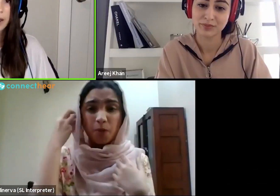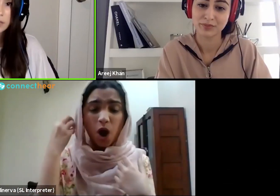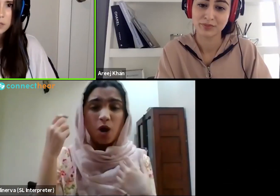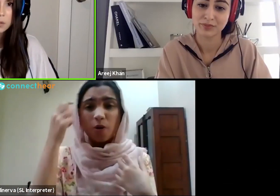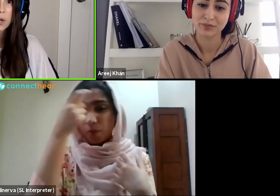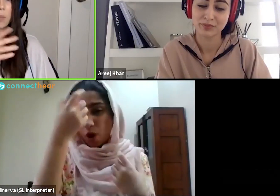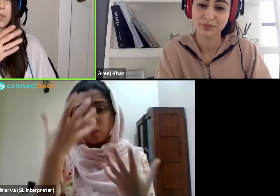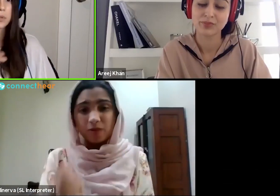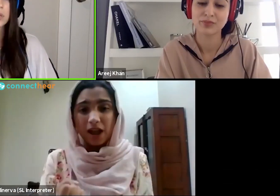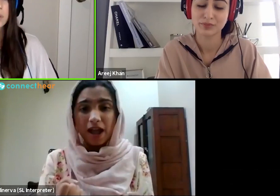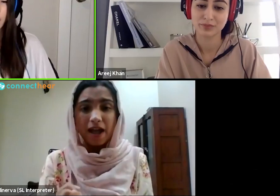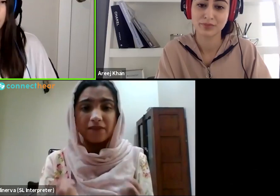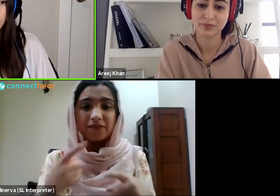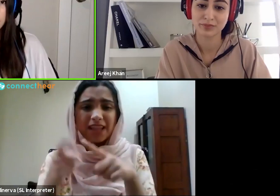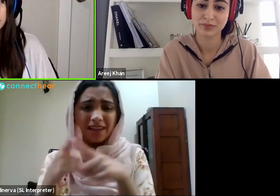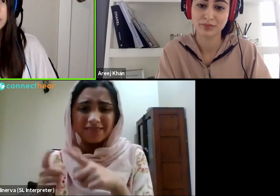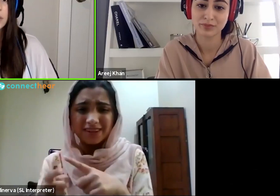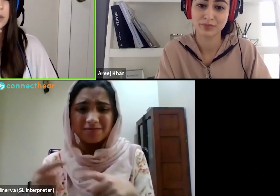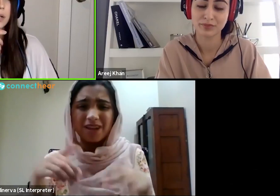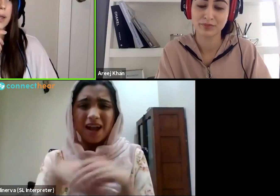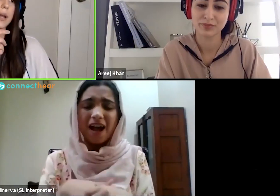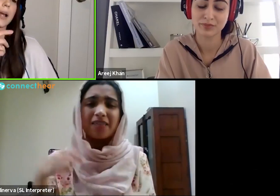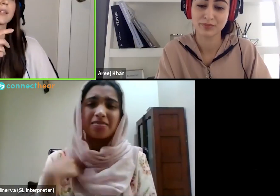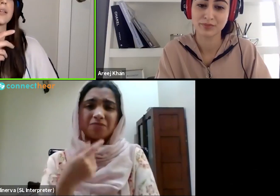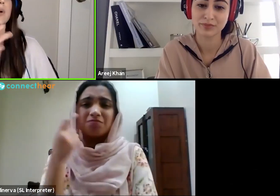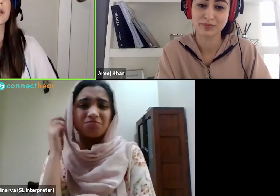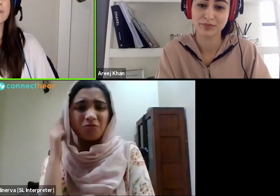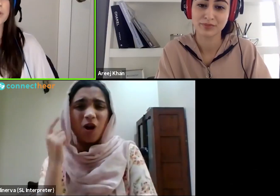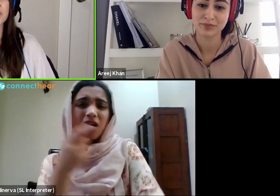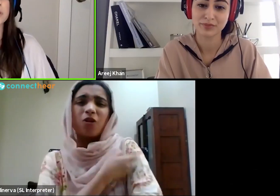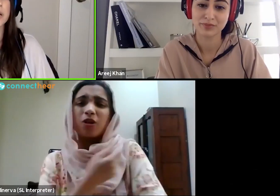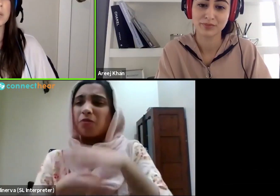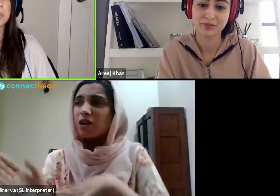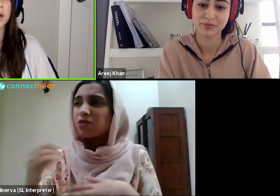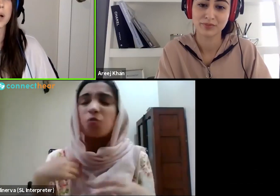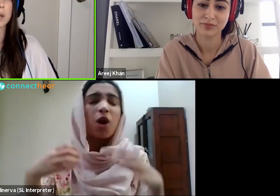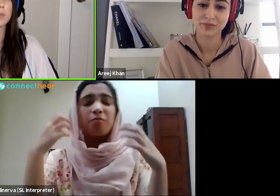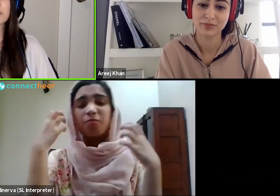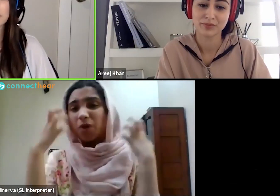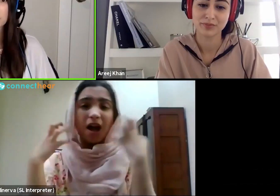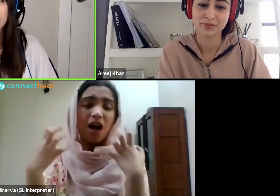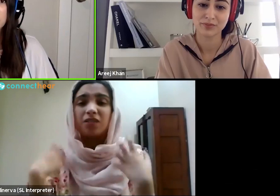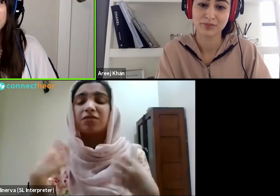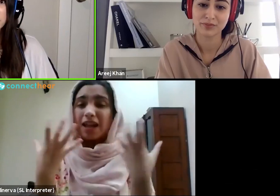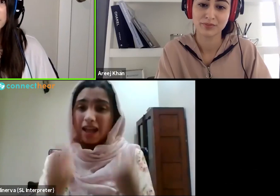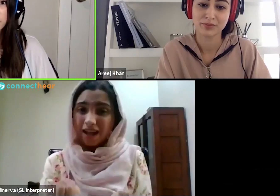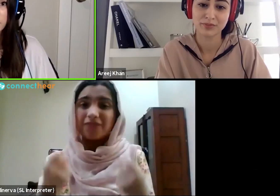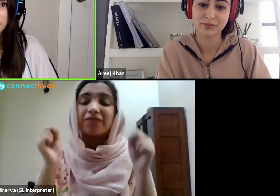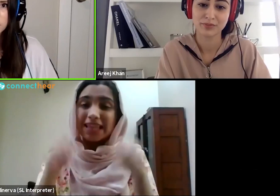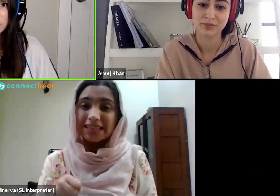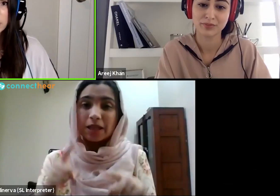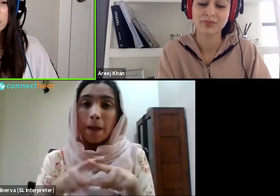not fine-tuned. I'm due to see my audiologist, and I can see where it frustrates him, but I'm very thankful to have a partner that's